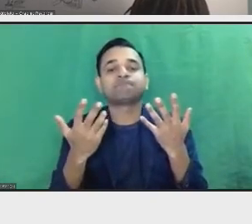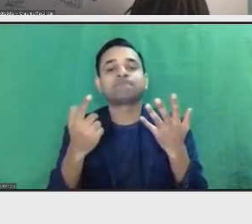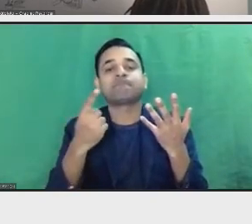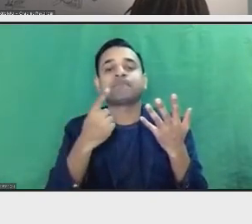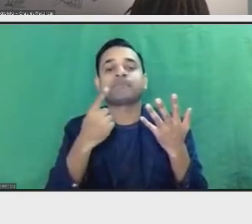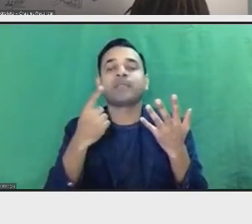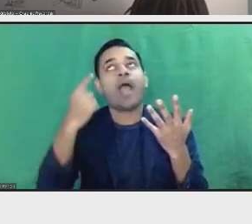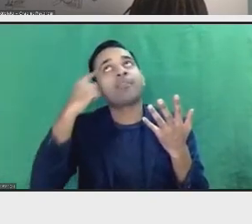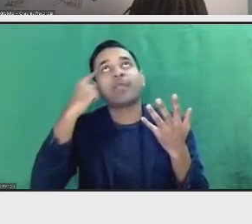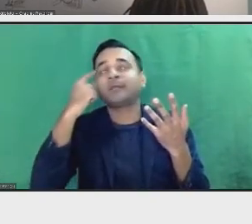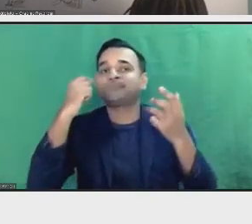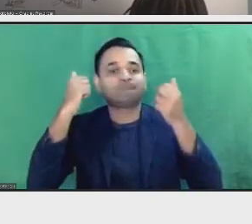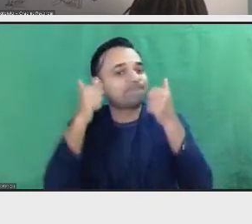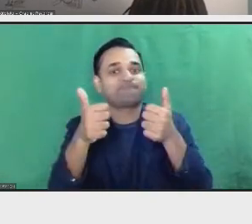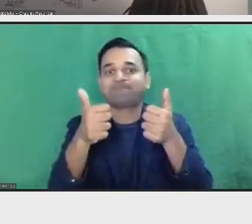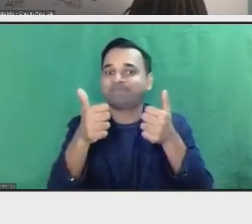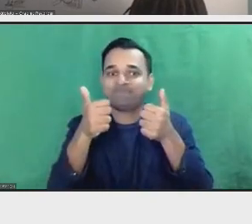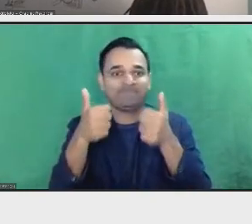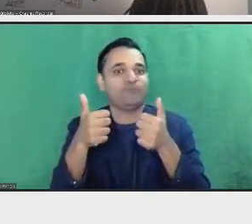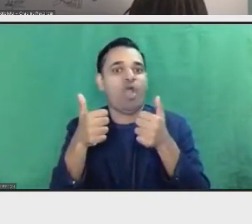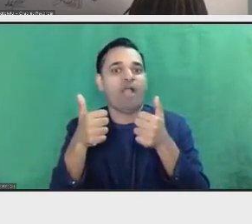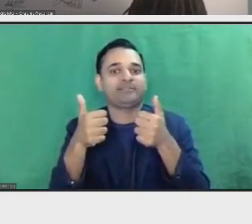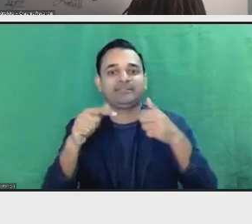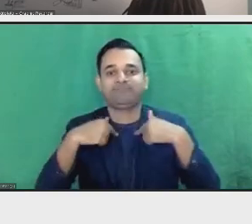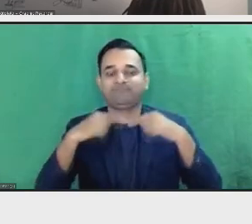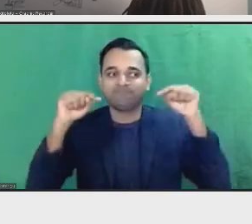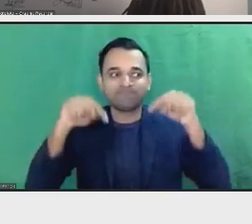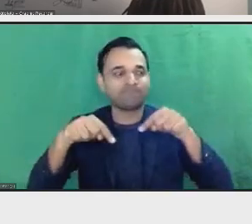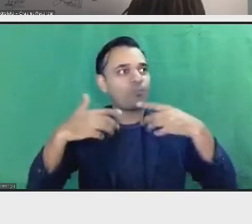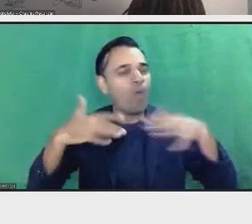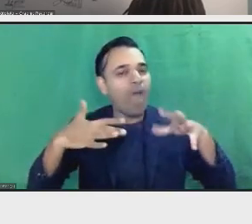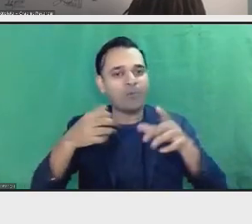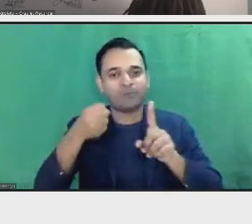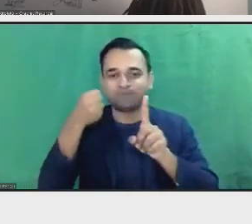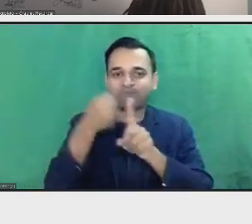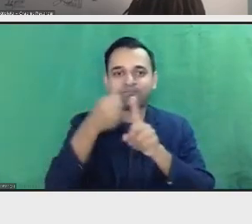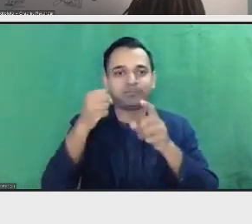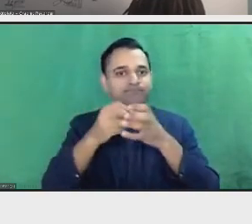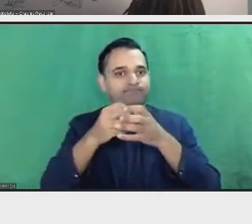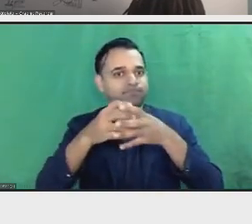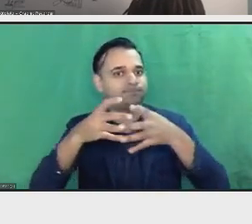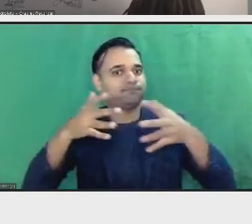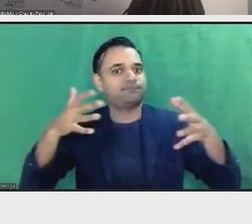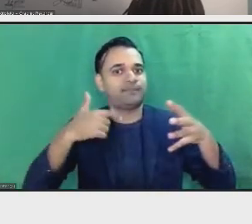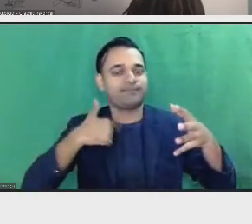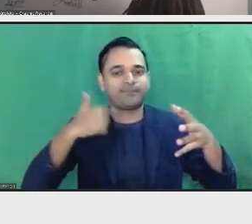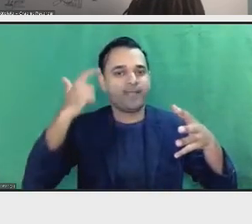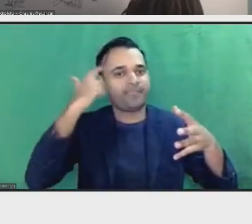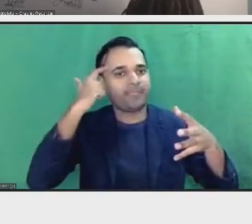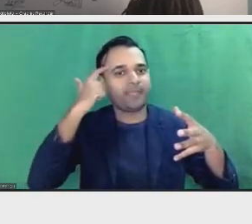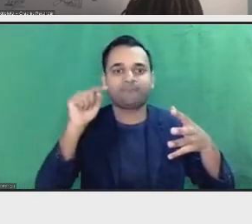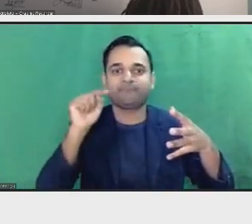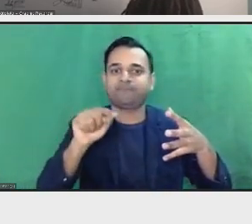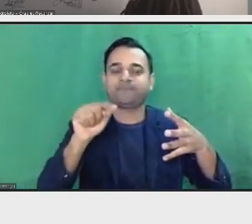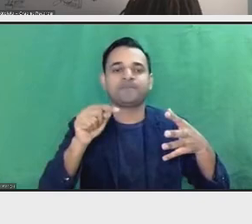momentum growing. And I think there is definitely a hope, Basil, like you said, definitely a lot of support that we are getting. And hopefully we